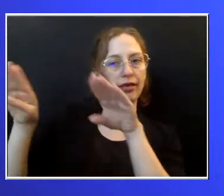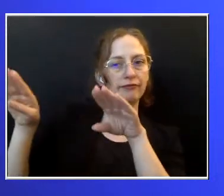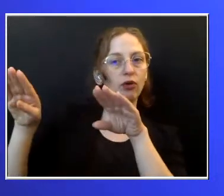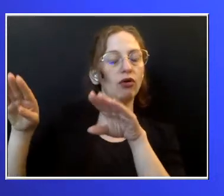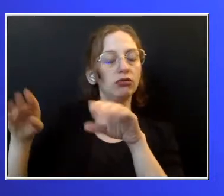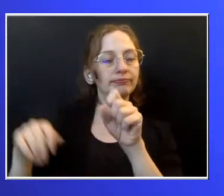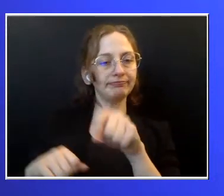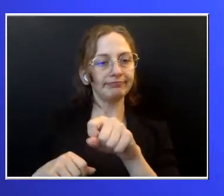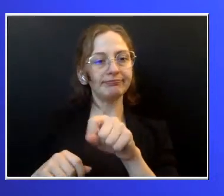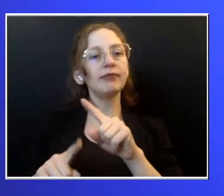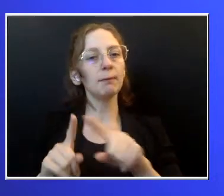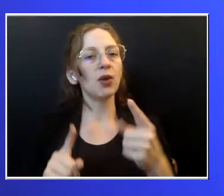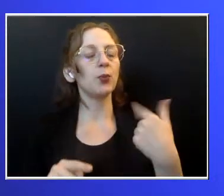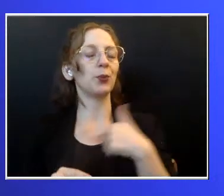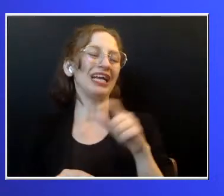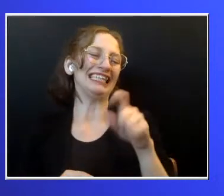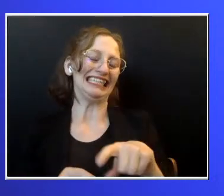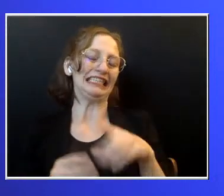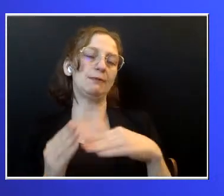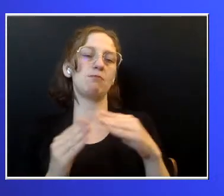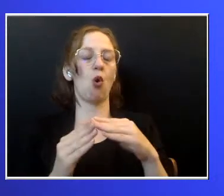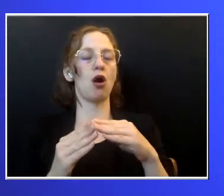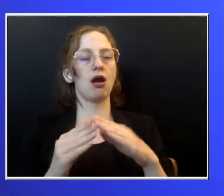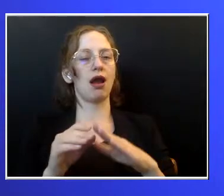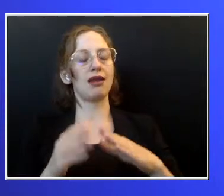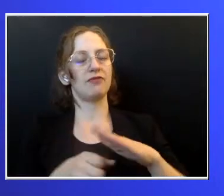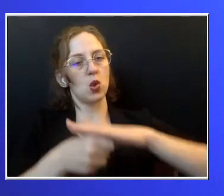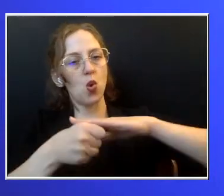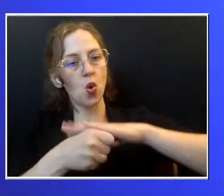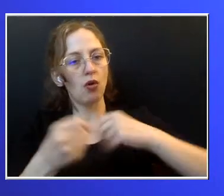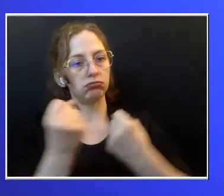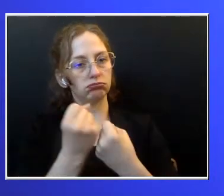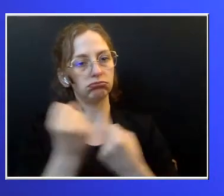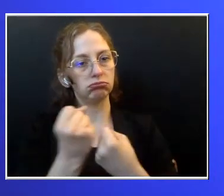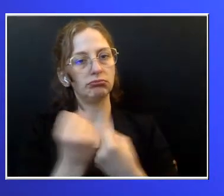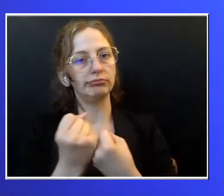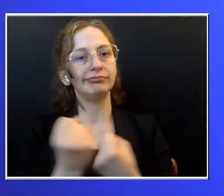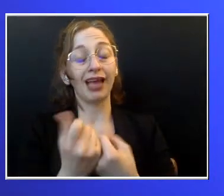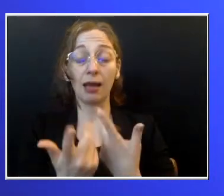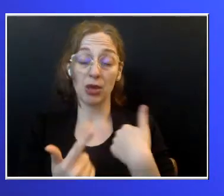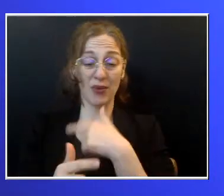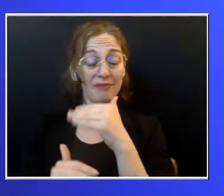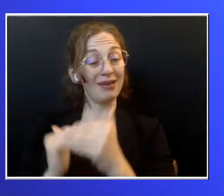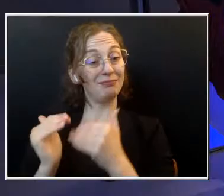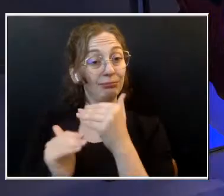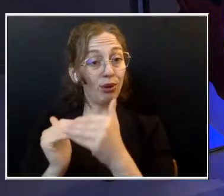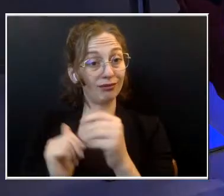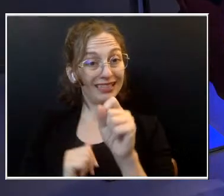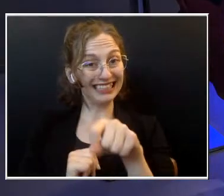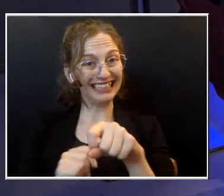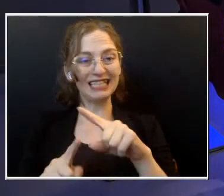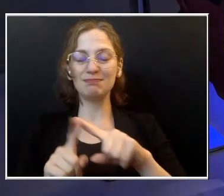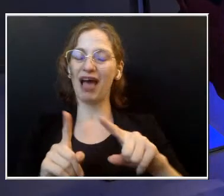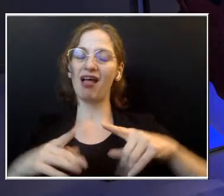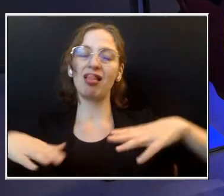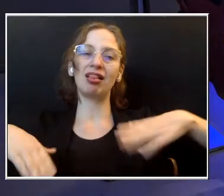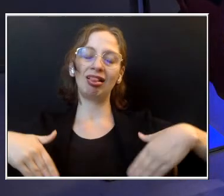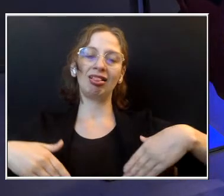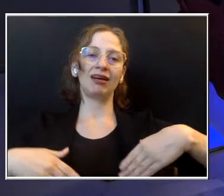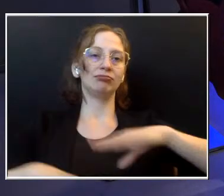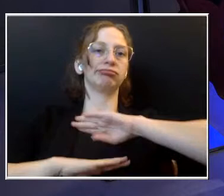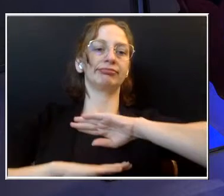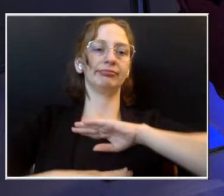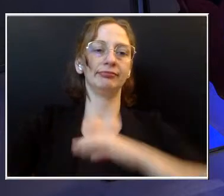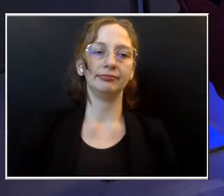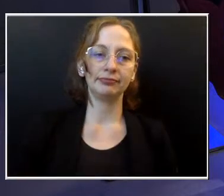lot of progress made over the years, but there's still We're not there yet. Not there yet. Getting there. Heather, anything else that we haven't